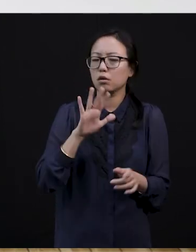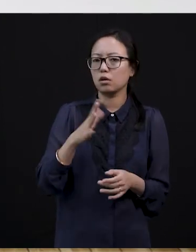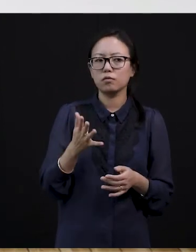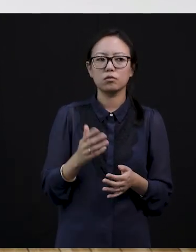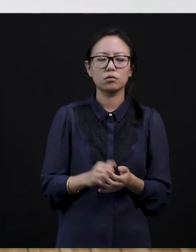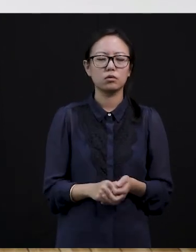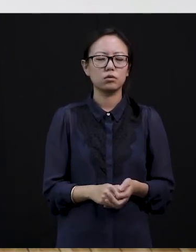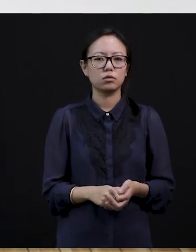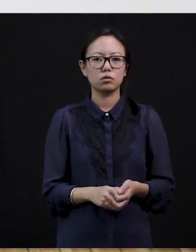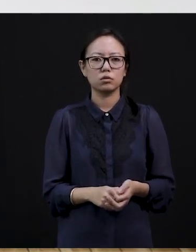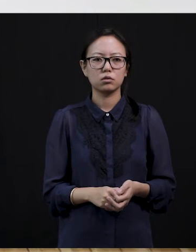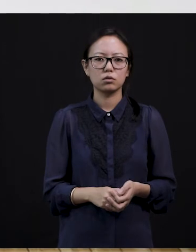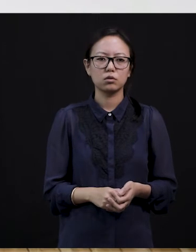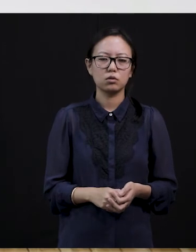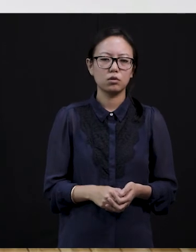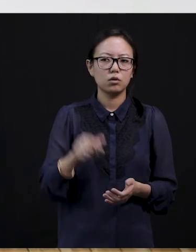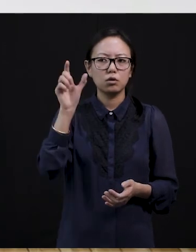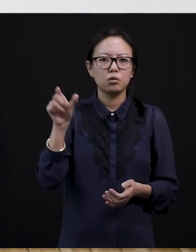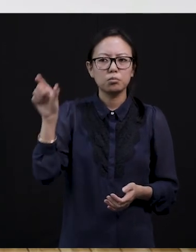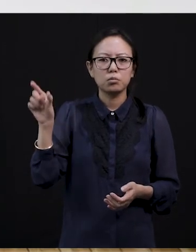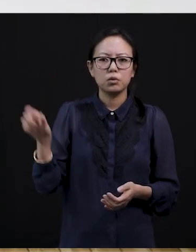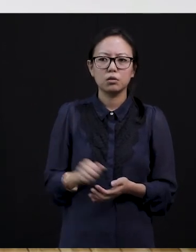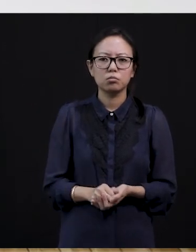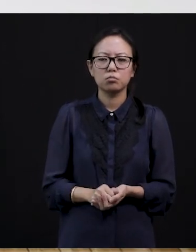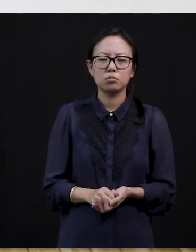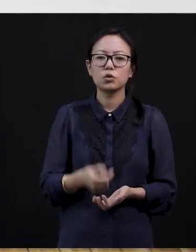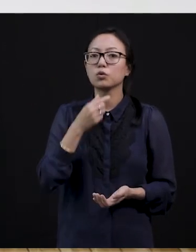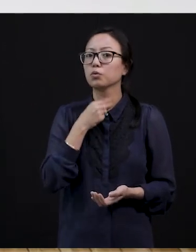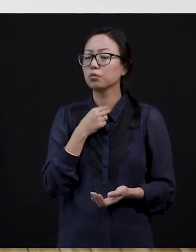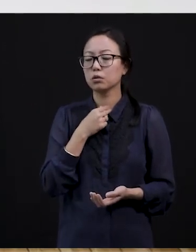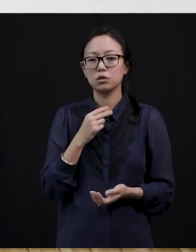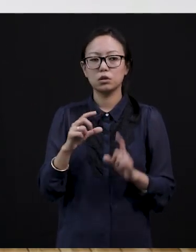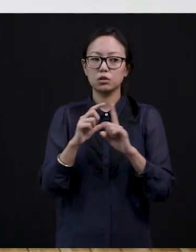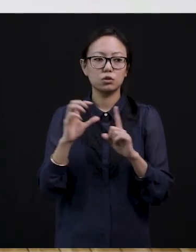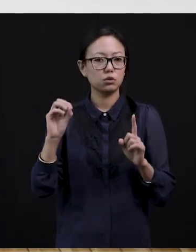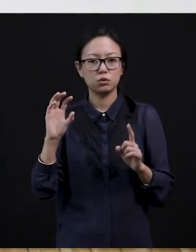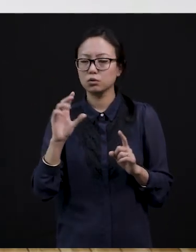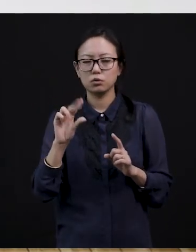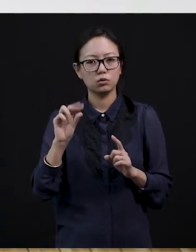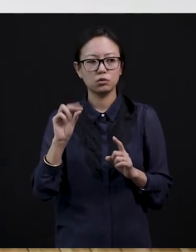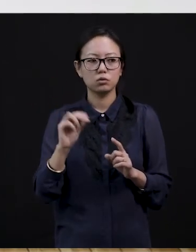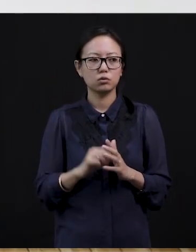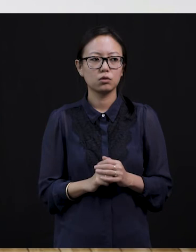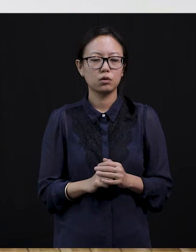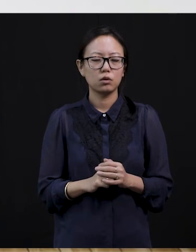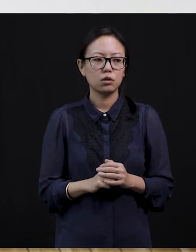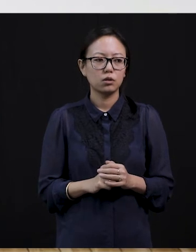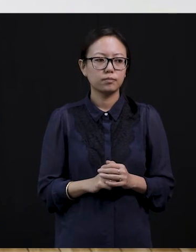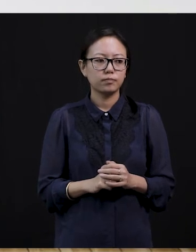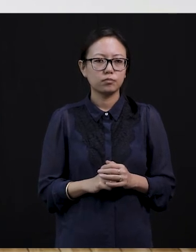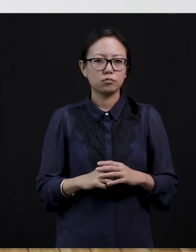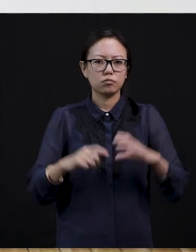is not by the people, for the people, or of the people. So I have made these three people who are the dictators. The first